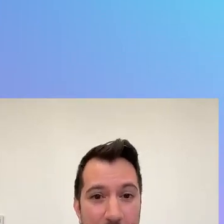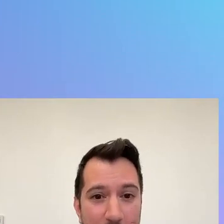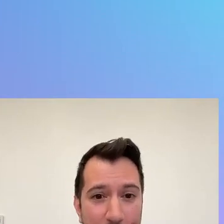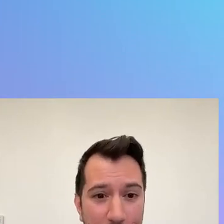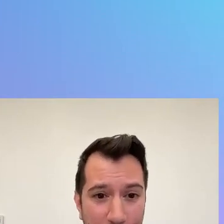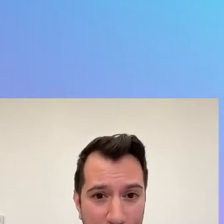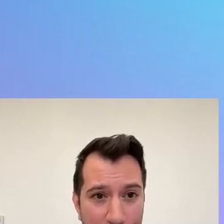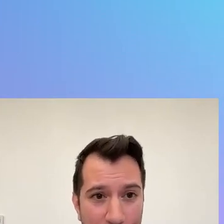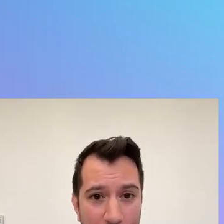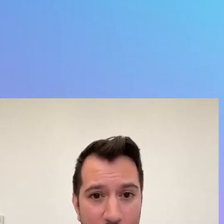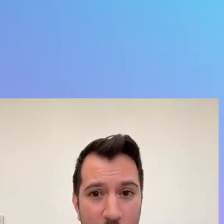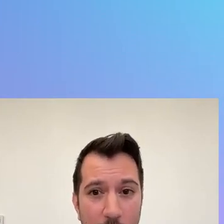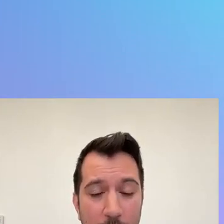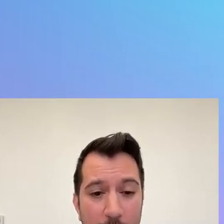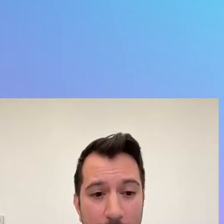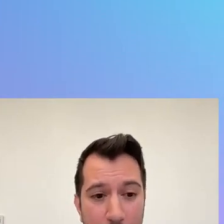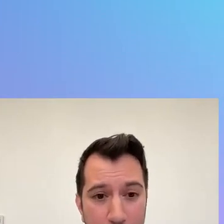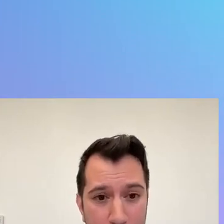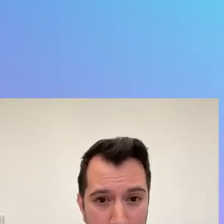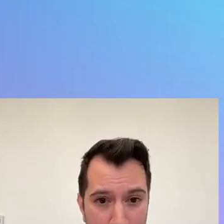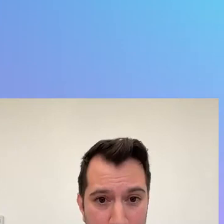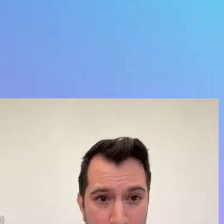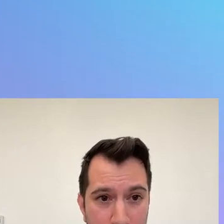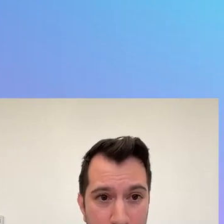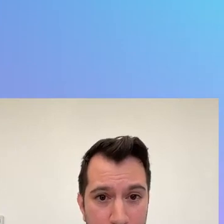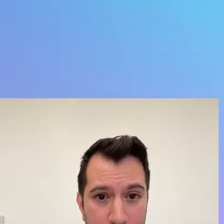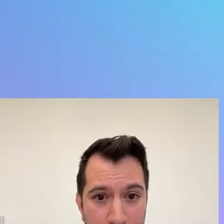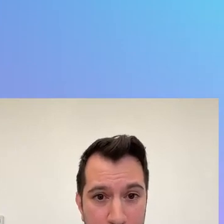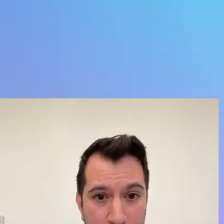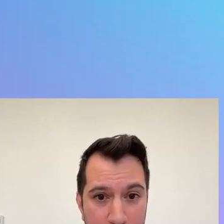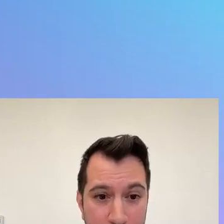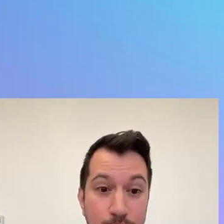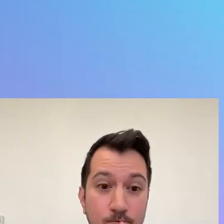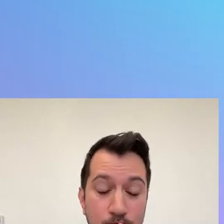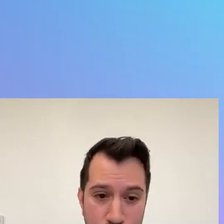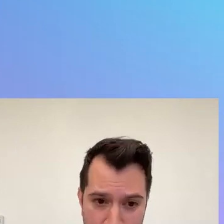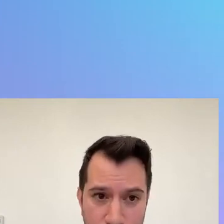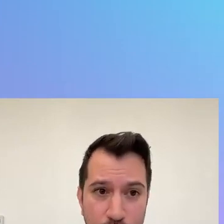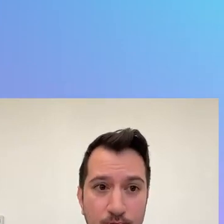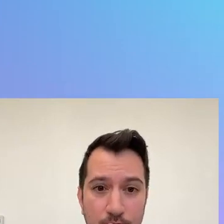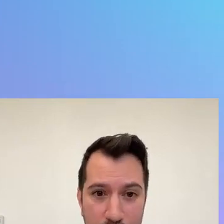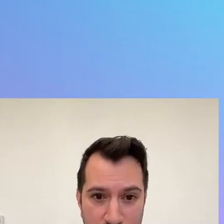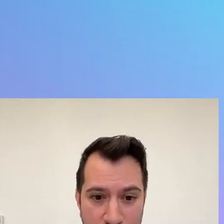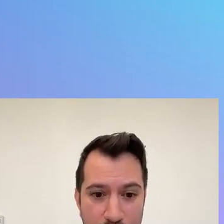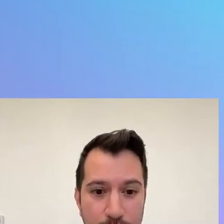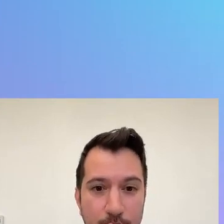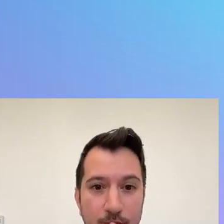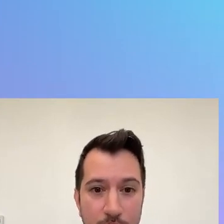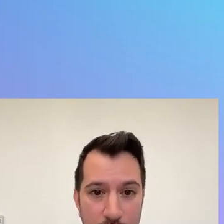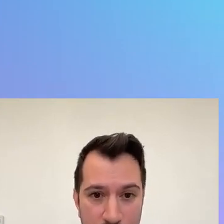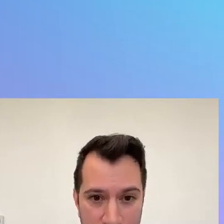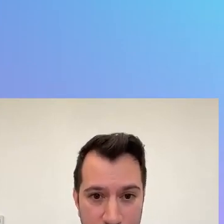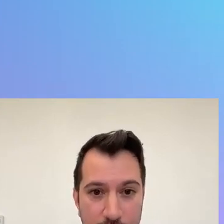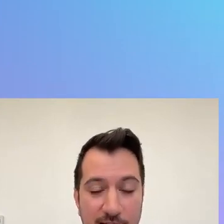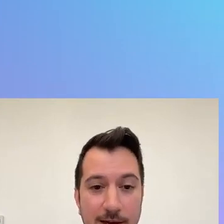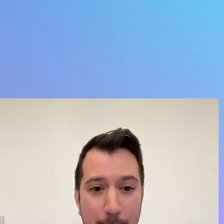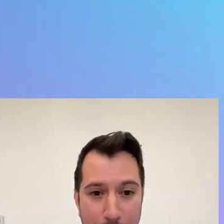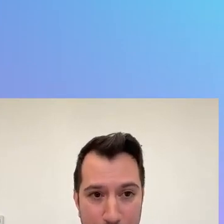questions. So several questions came to us about non-text elements, and they mentioned things like user interface